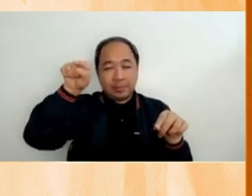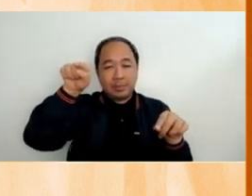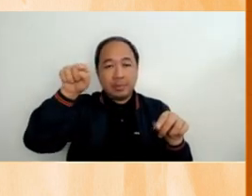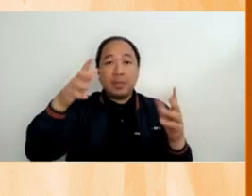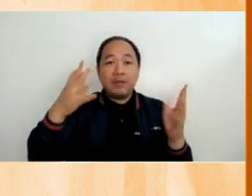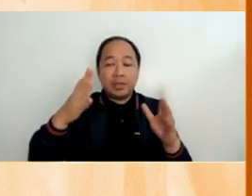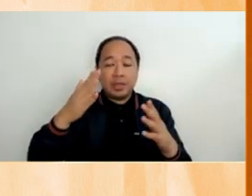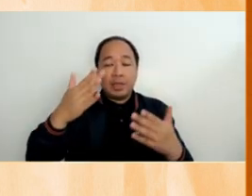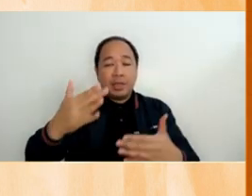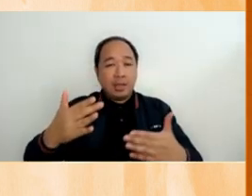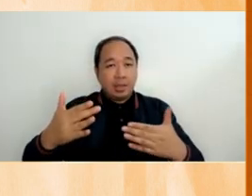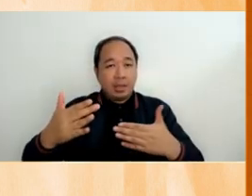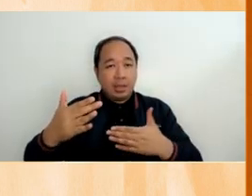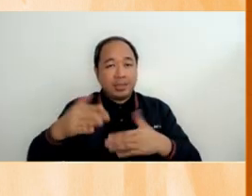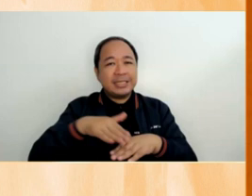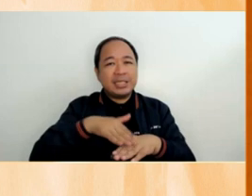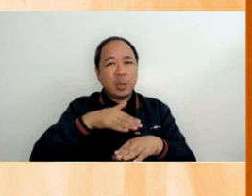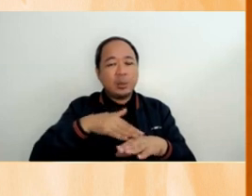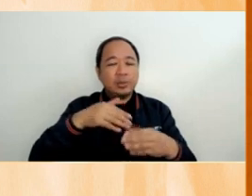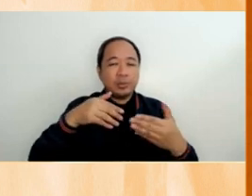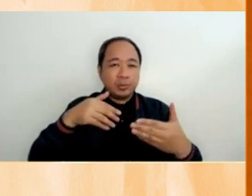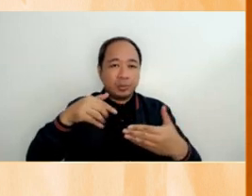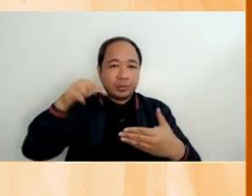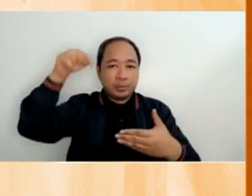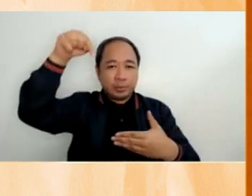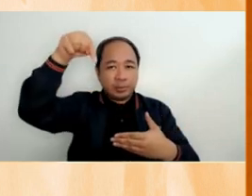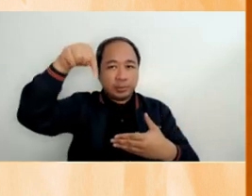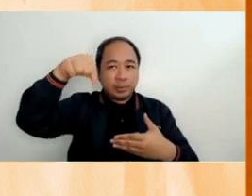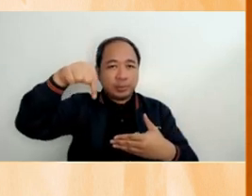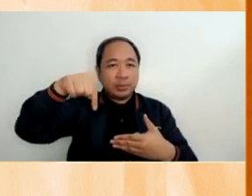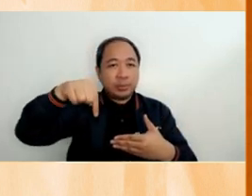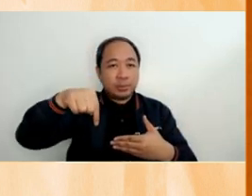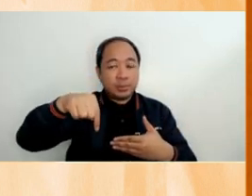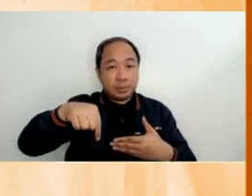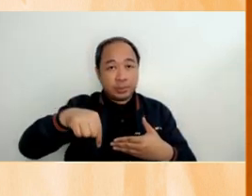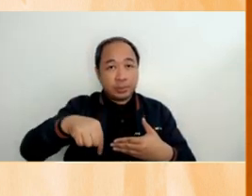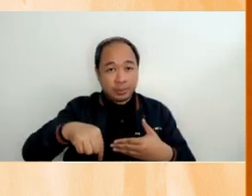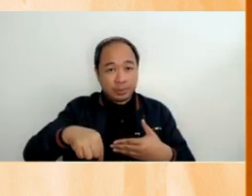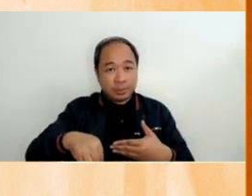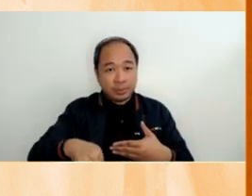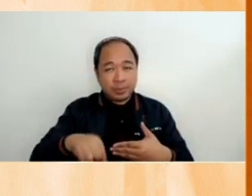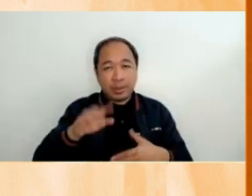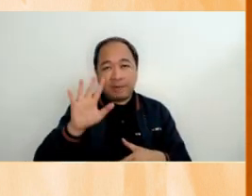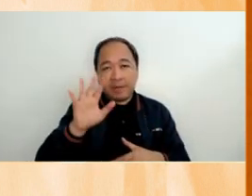box. Exhale gradually as you imagine traveling down the other side of the box.